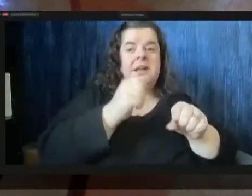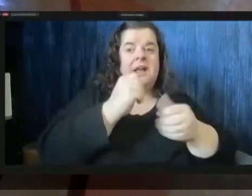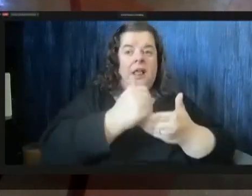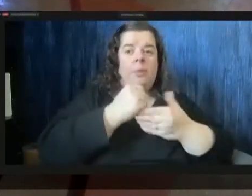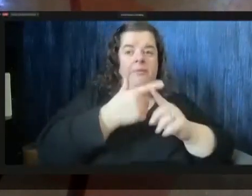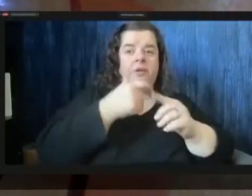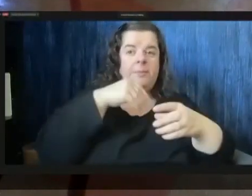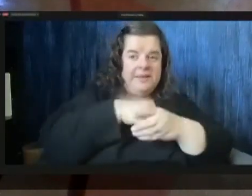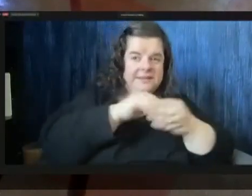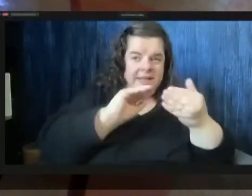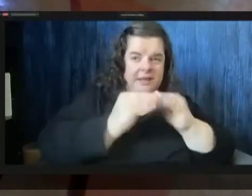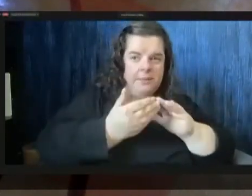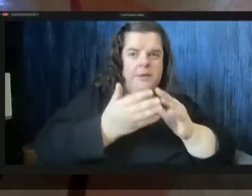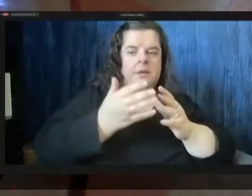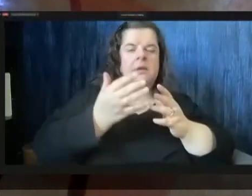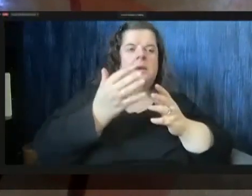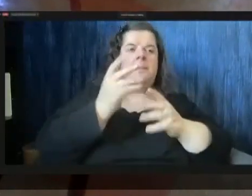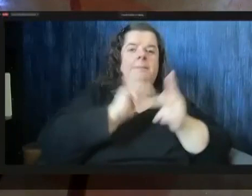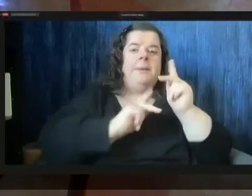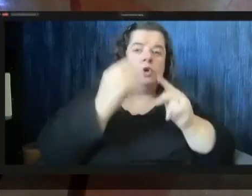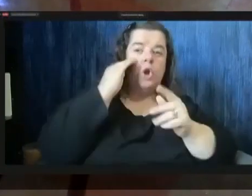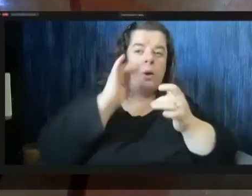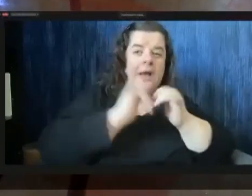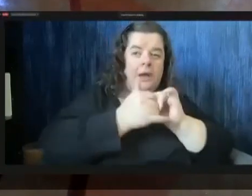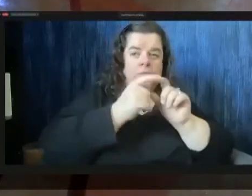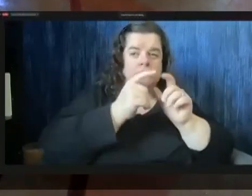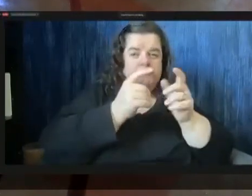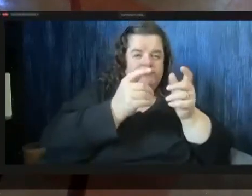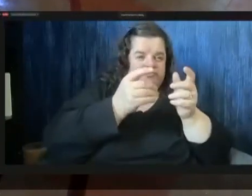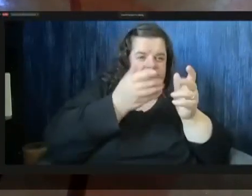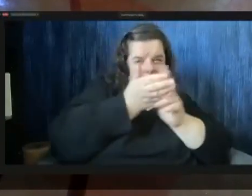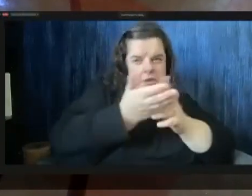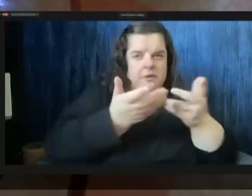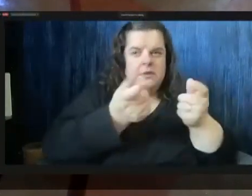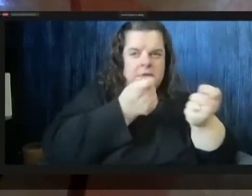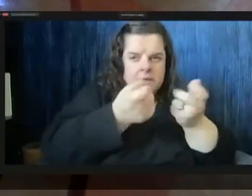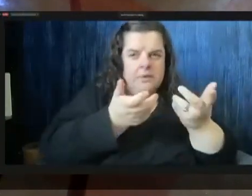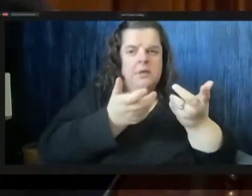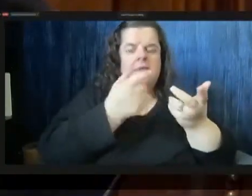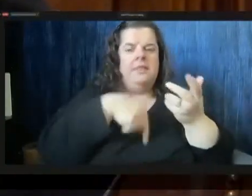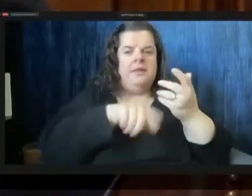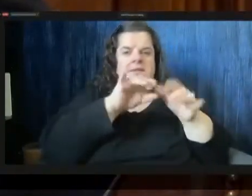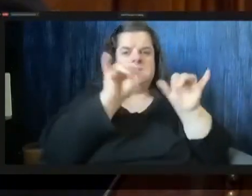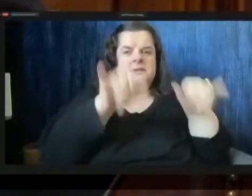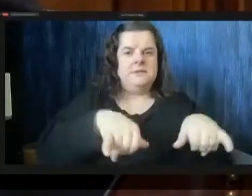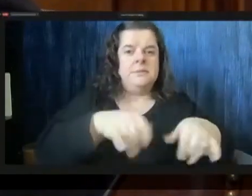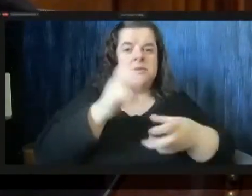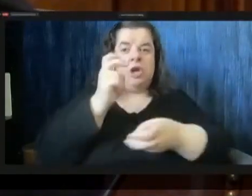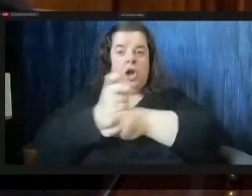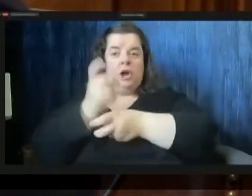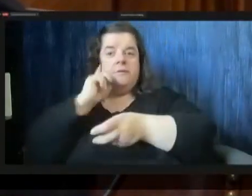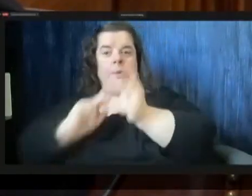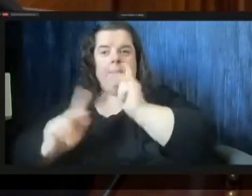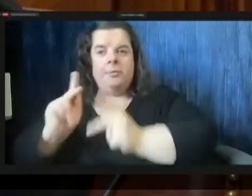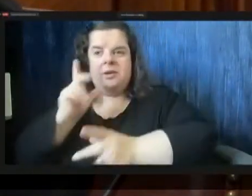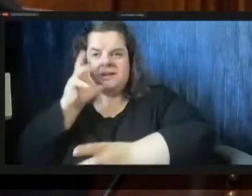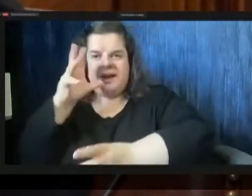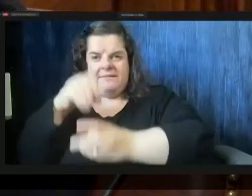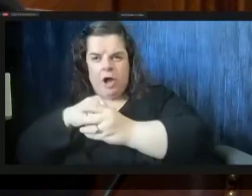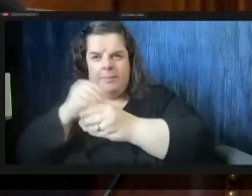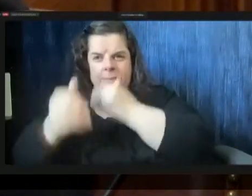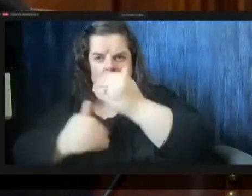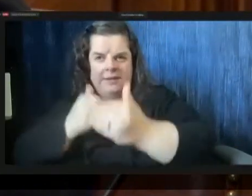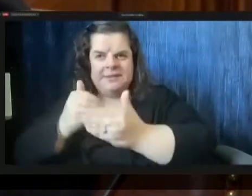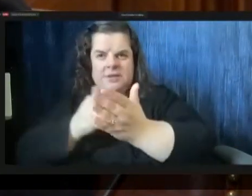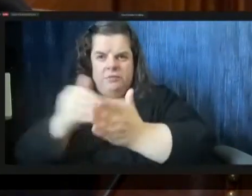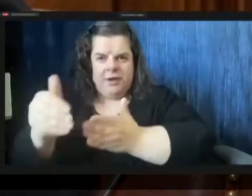from people who know how to navigate these kinds of systems. Mm-hmm. It's extremely difficult for people who are not engaged in the process regularly